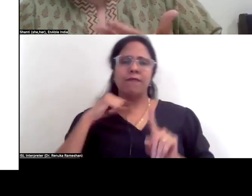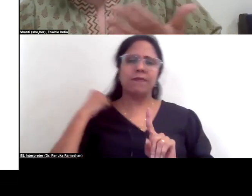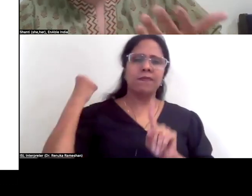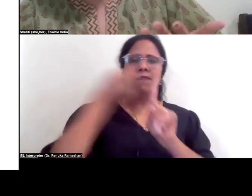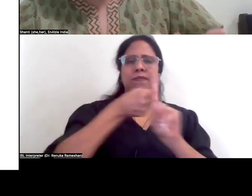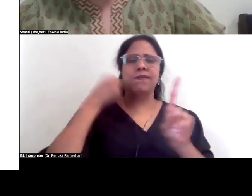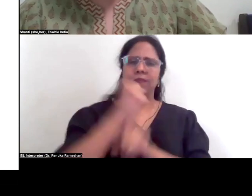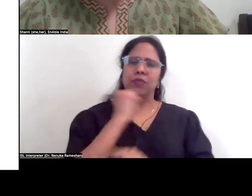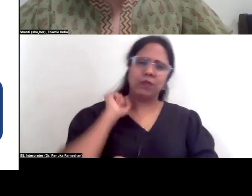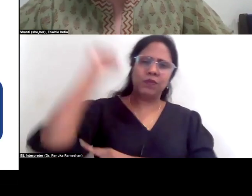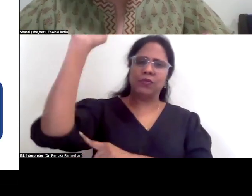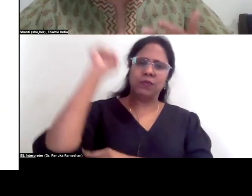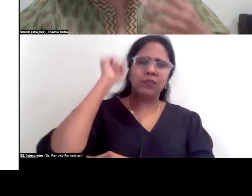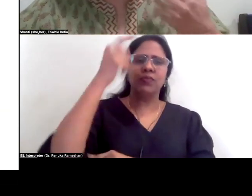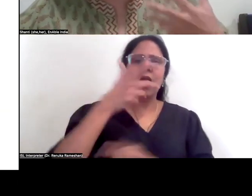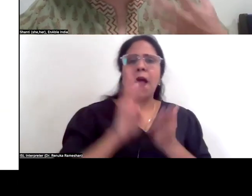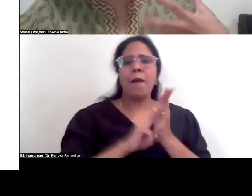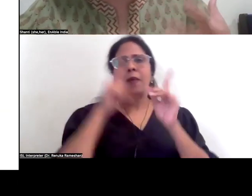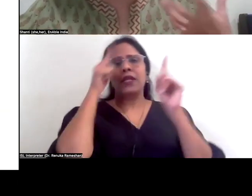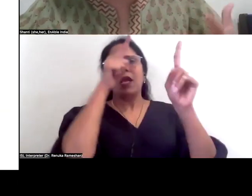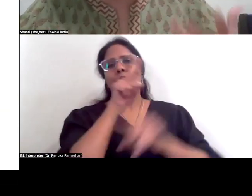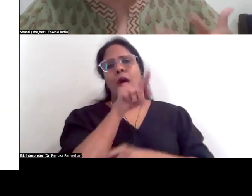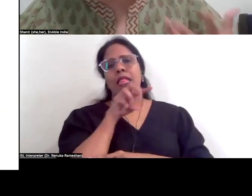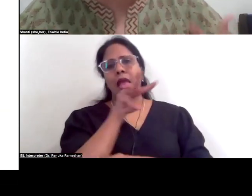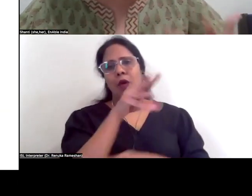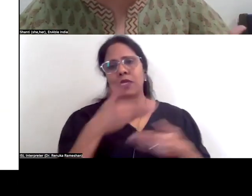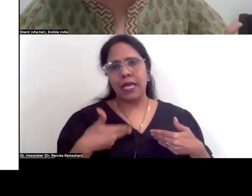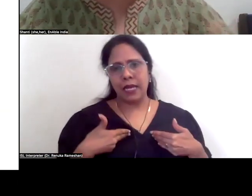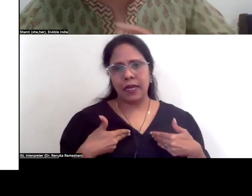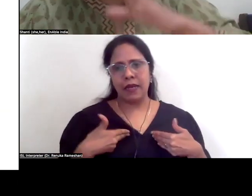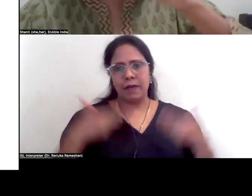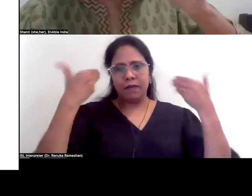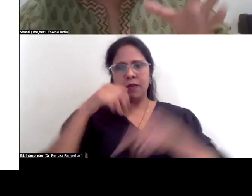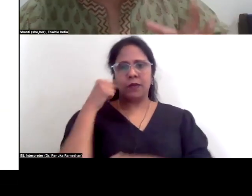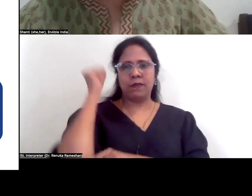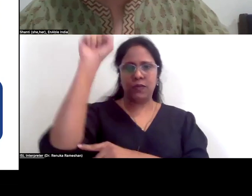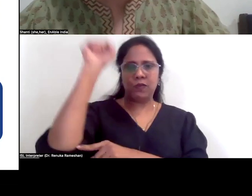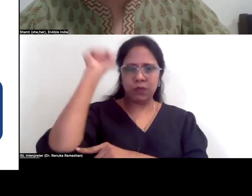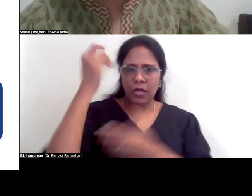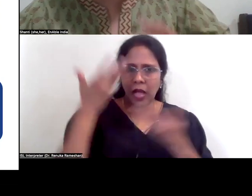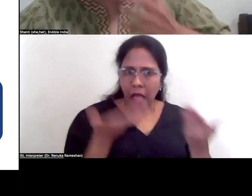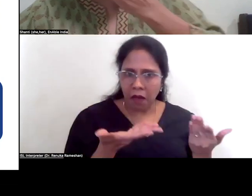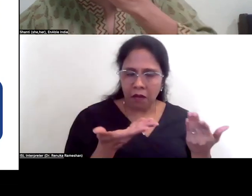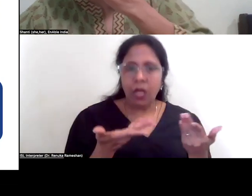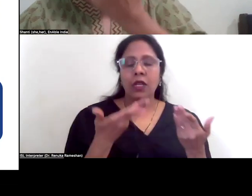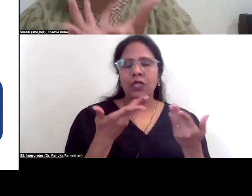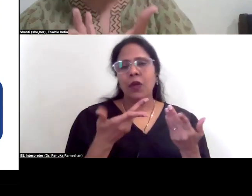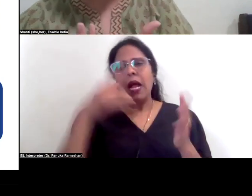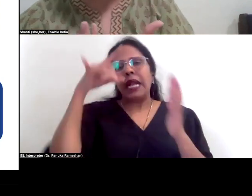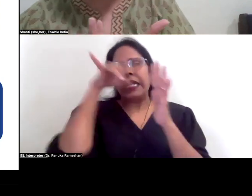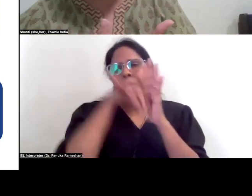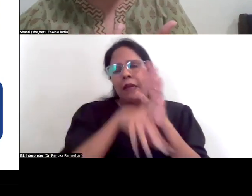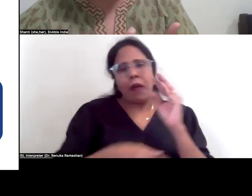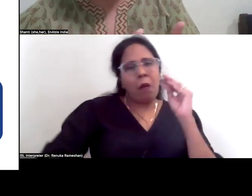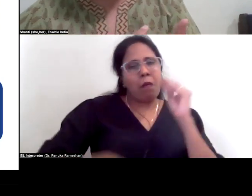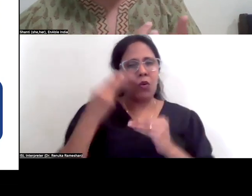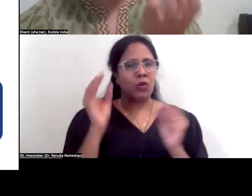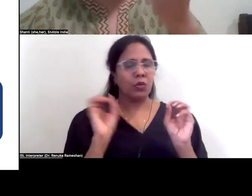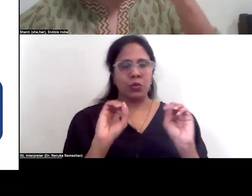I'm a Mission 1000 champion. So these are the things we need to start using more and more. I'm not going into more details. Let me take another